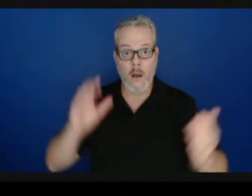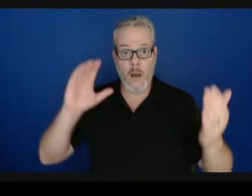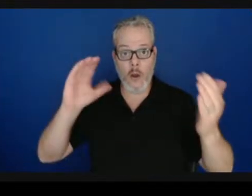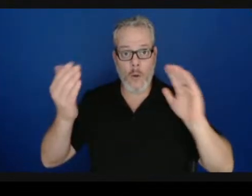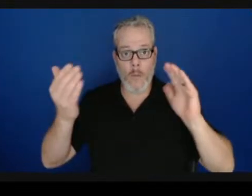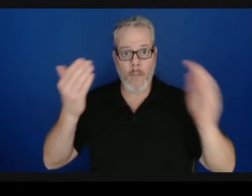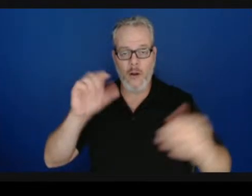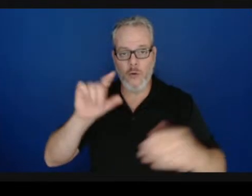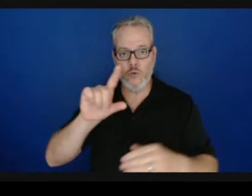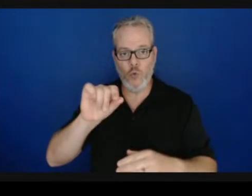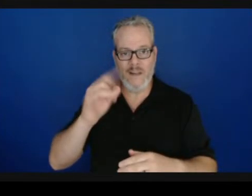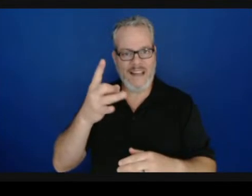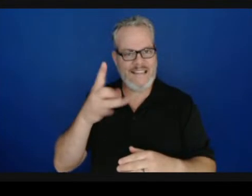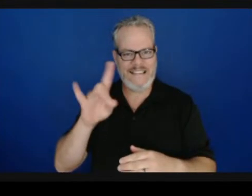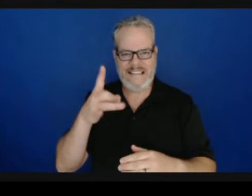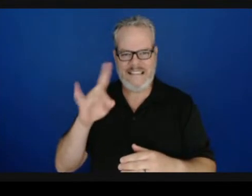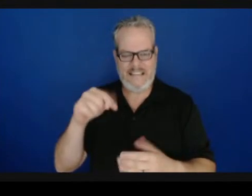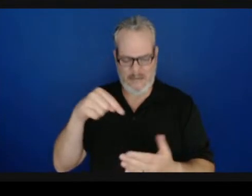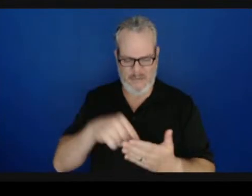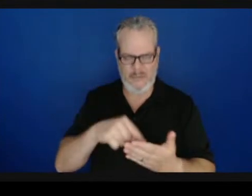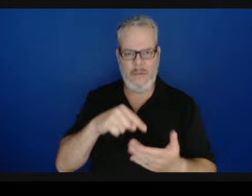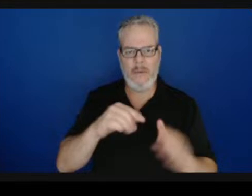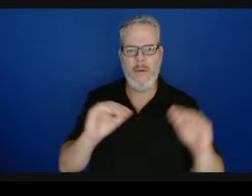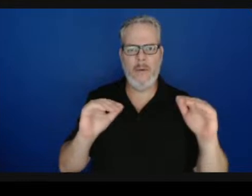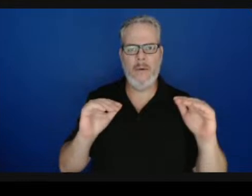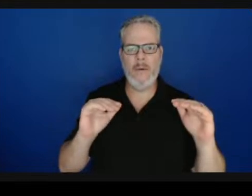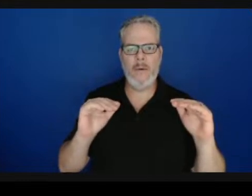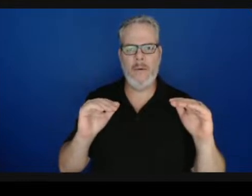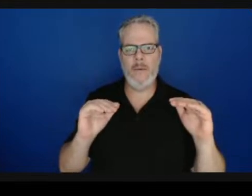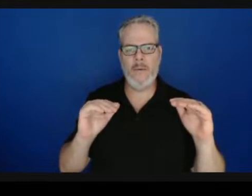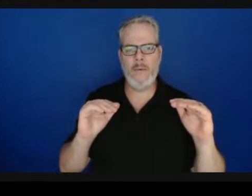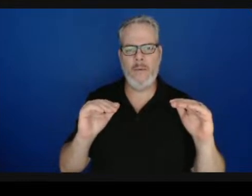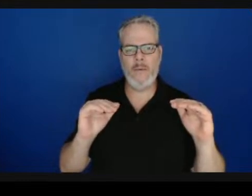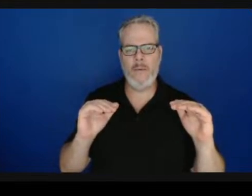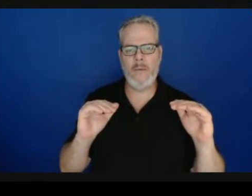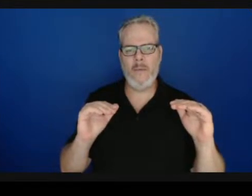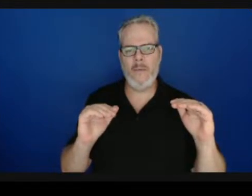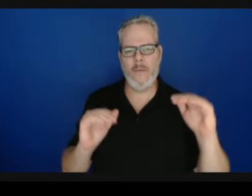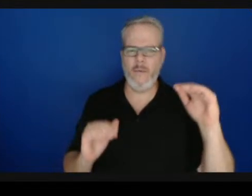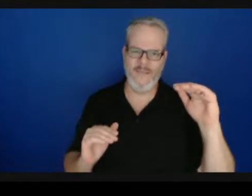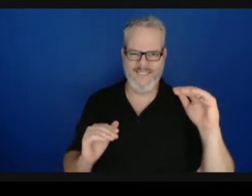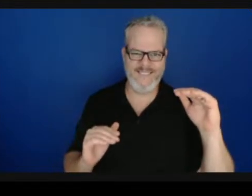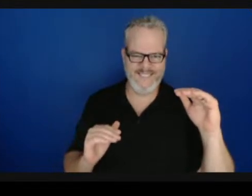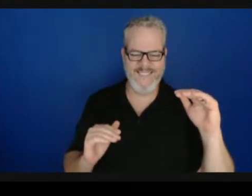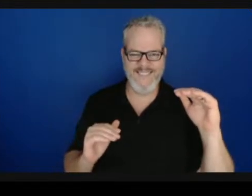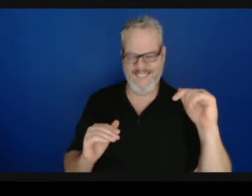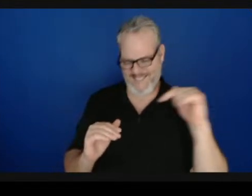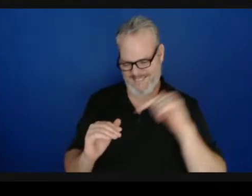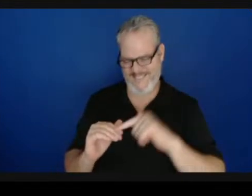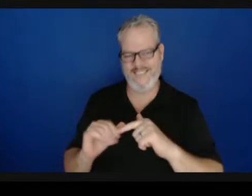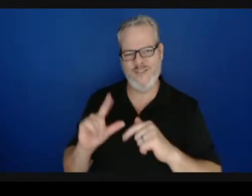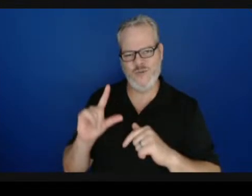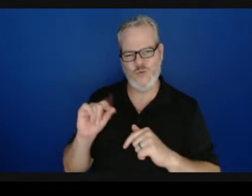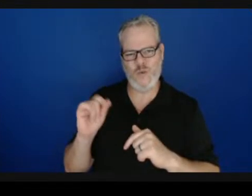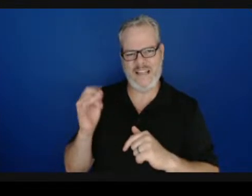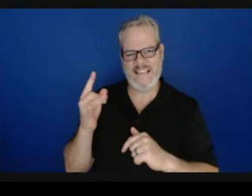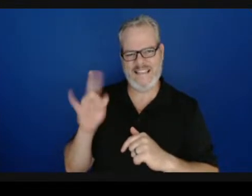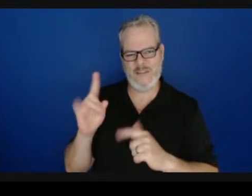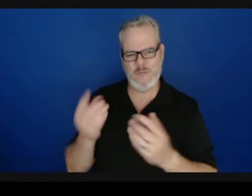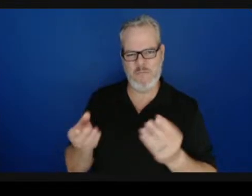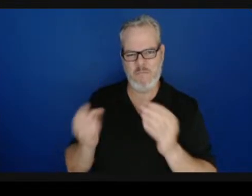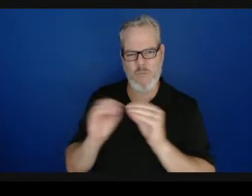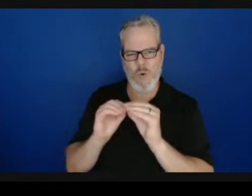2018 or in 2022 with Mauna Loa, but it is on the high end of